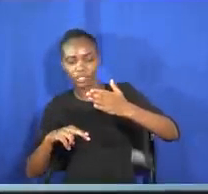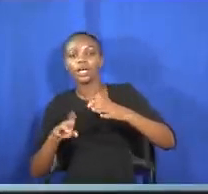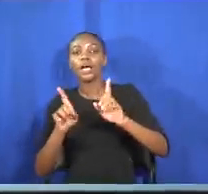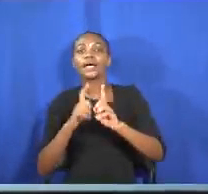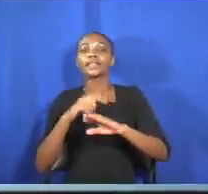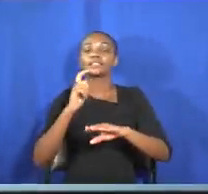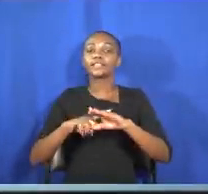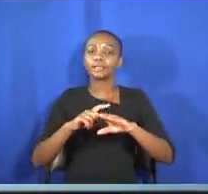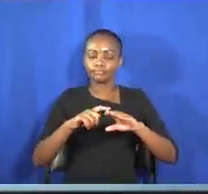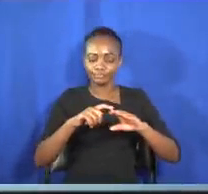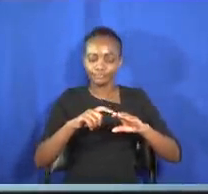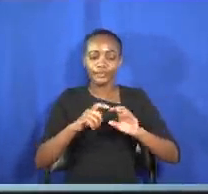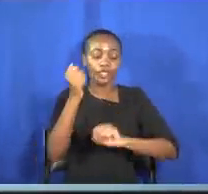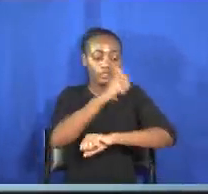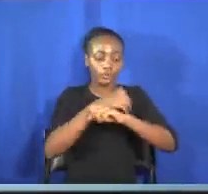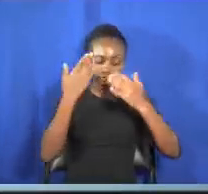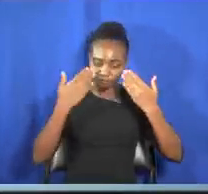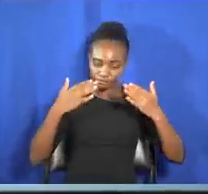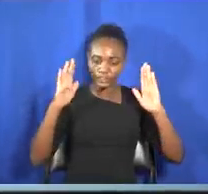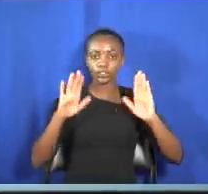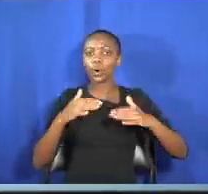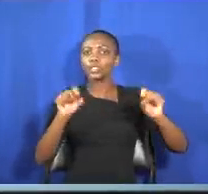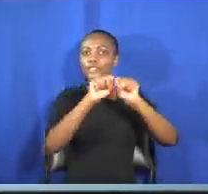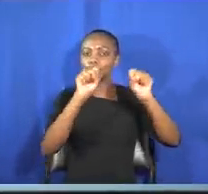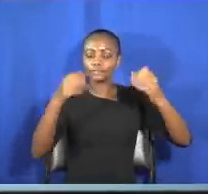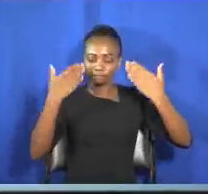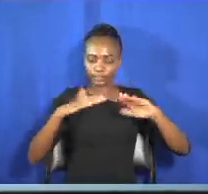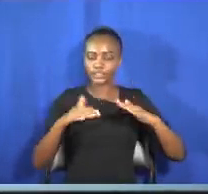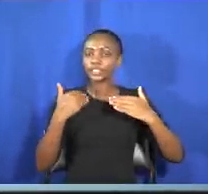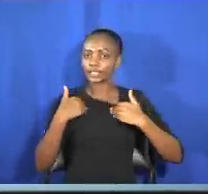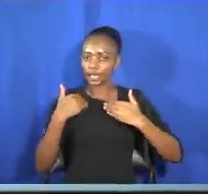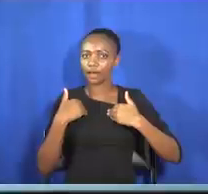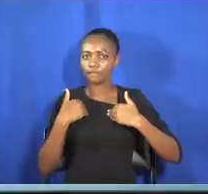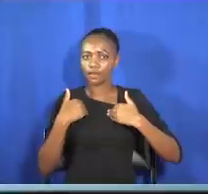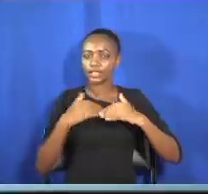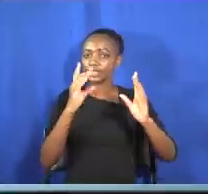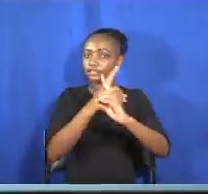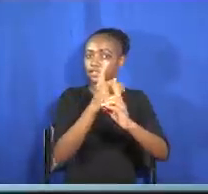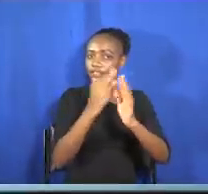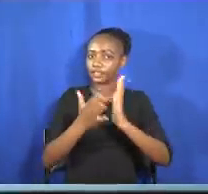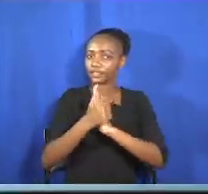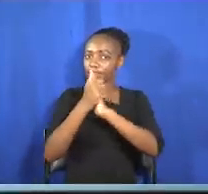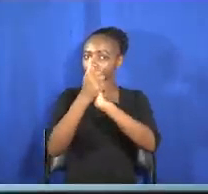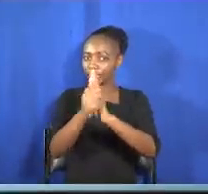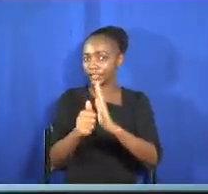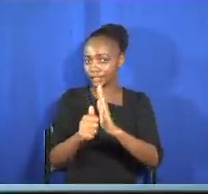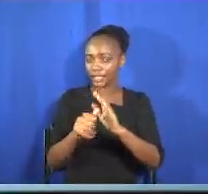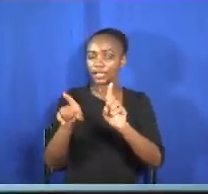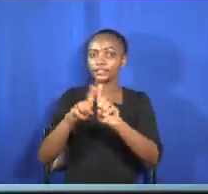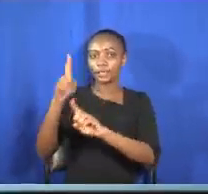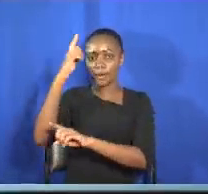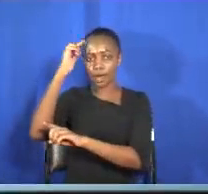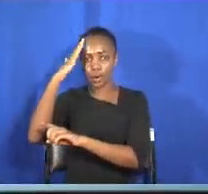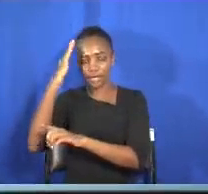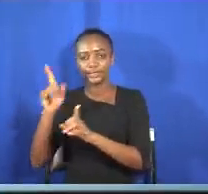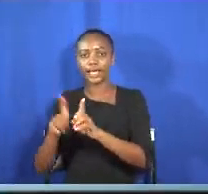so that by the time they are moving out of the system, they have acquired different skills,